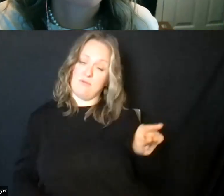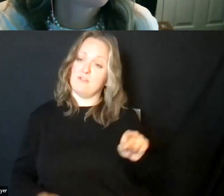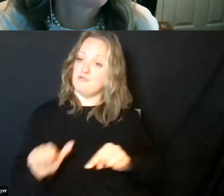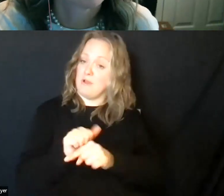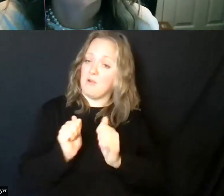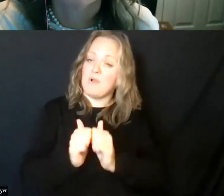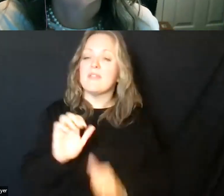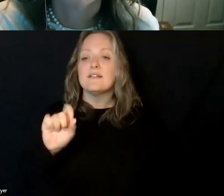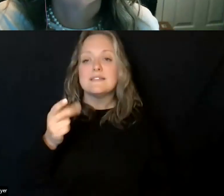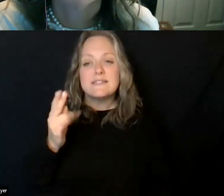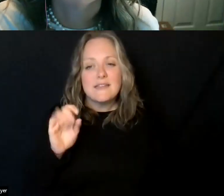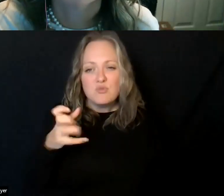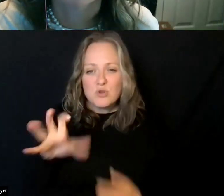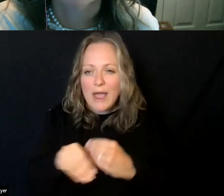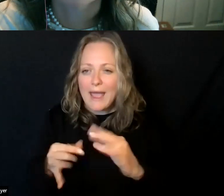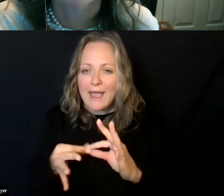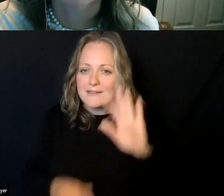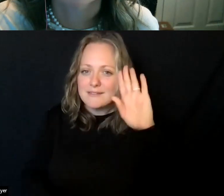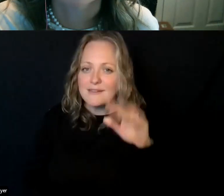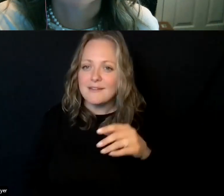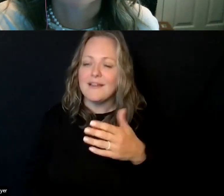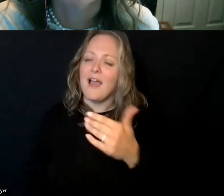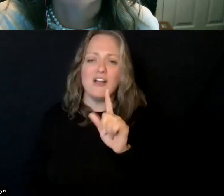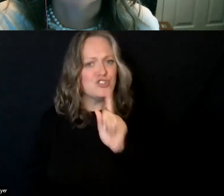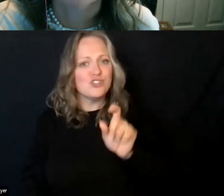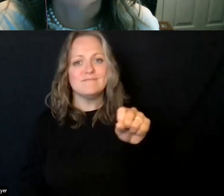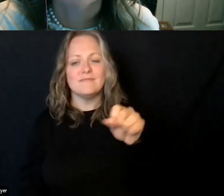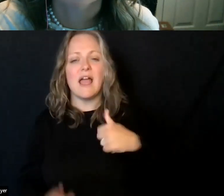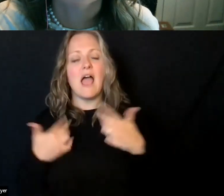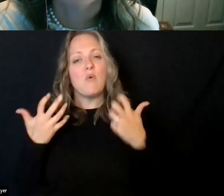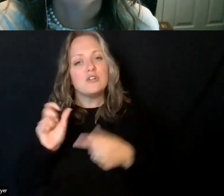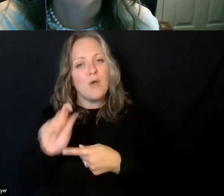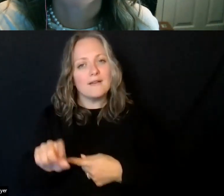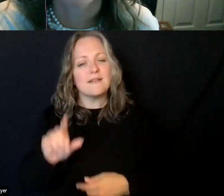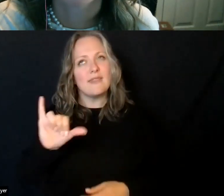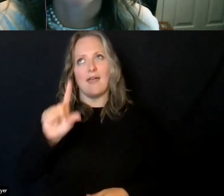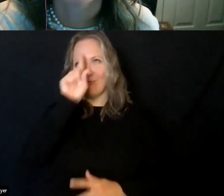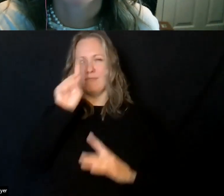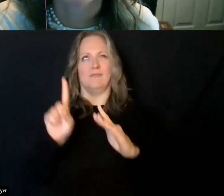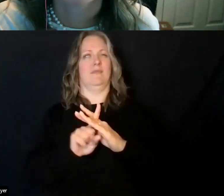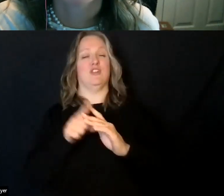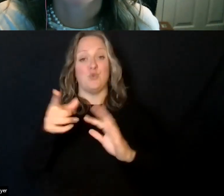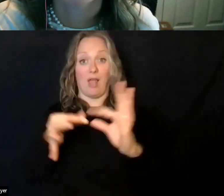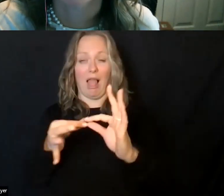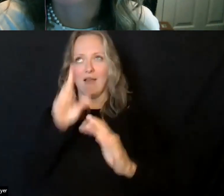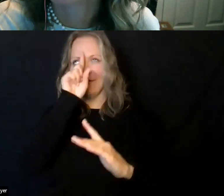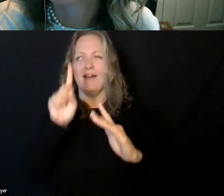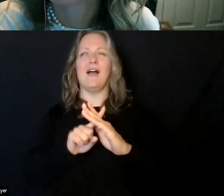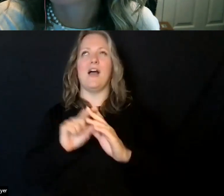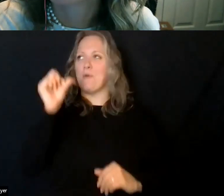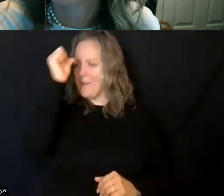had something to say as well. Yeah, absolutely. I was going to ask, because that just reminded me to kind of build on what you're